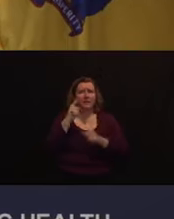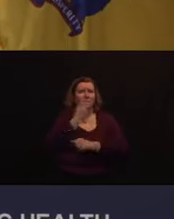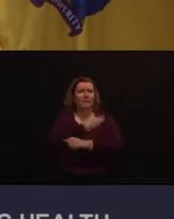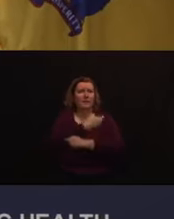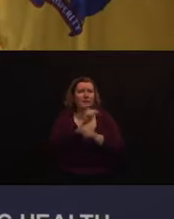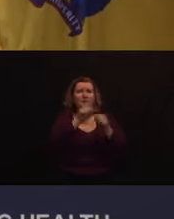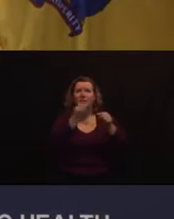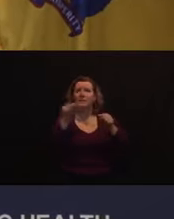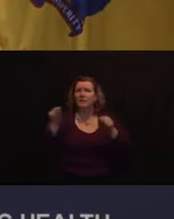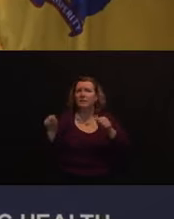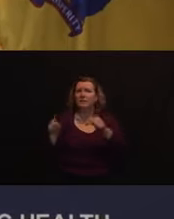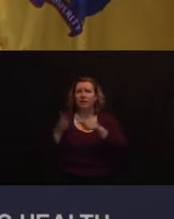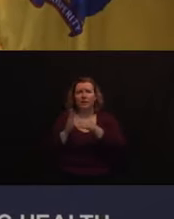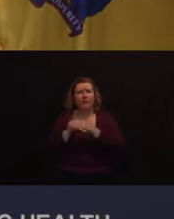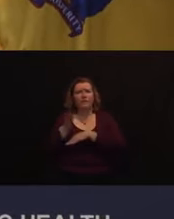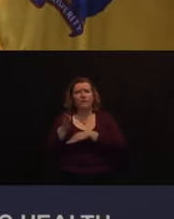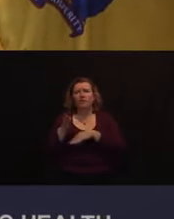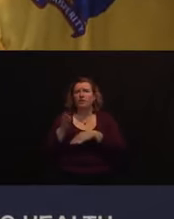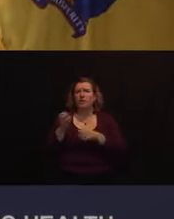dozens of stations.